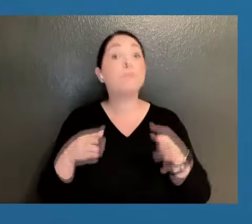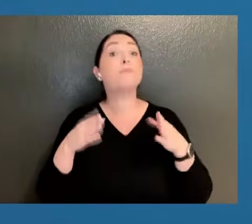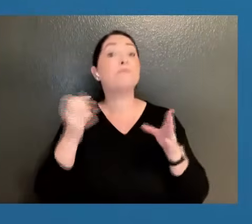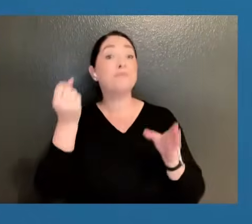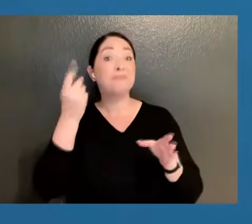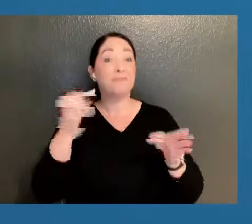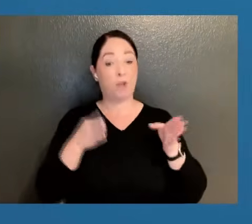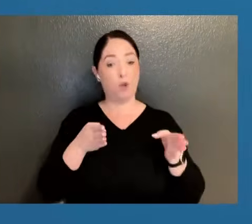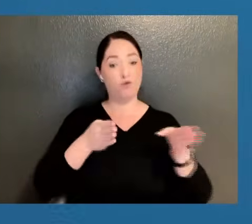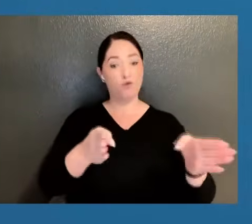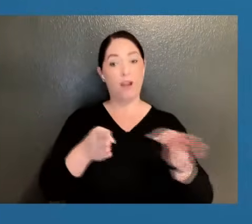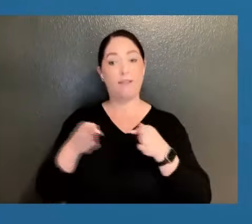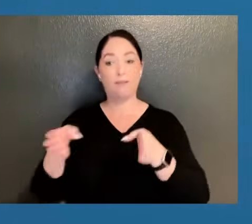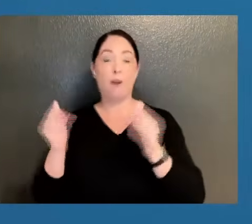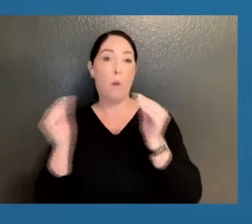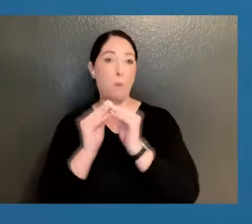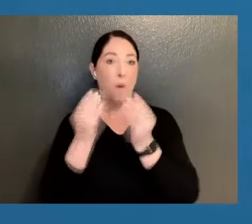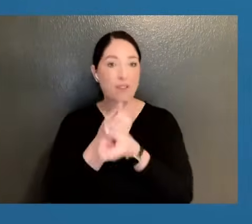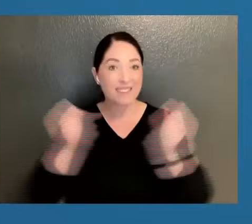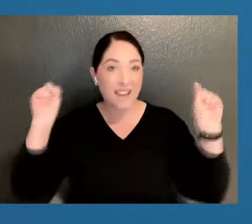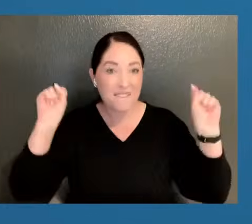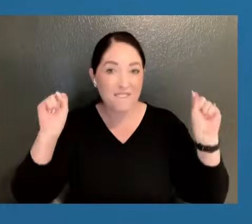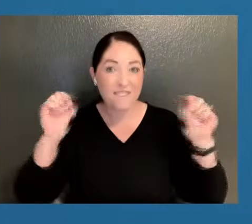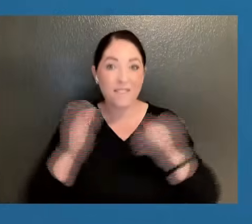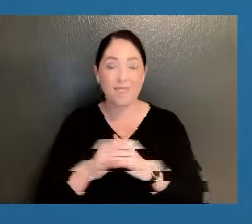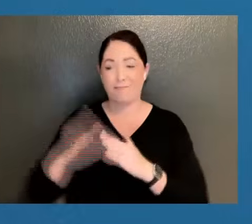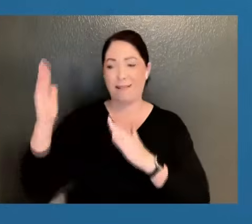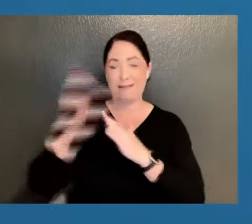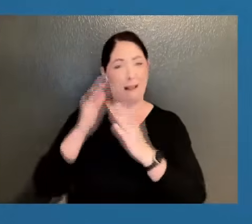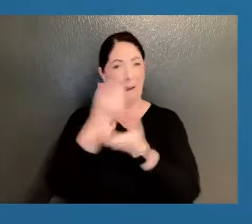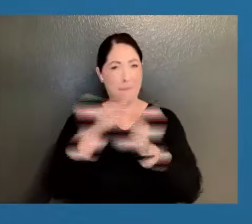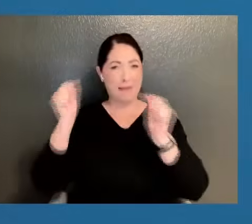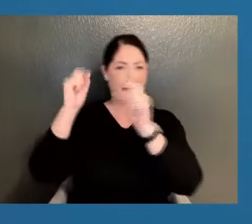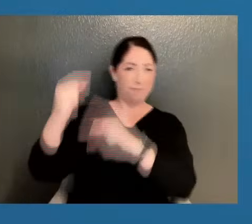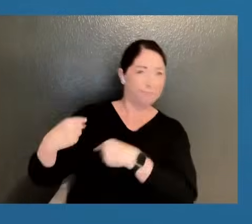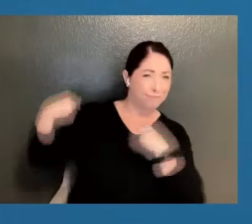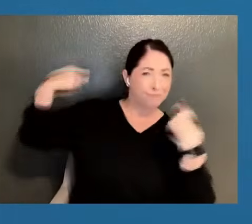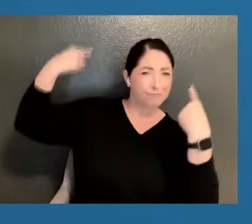City recorded its safest streets in history.